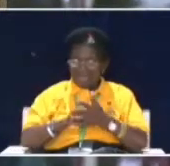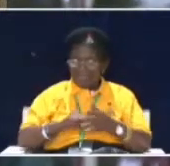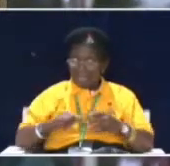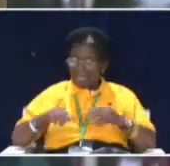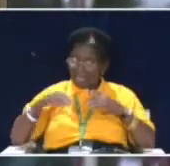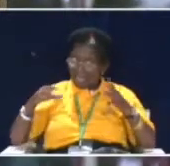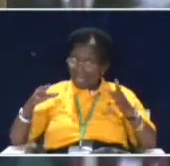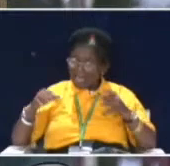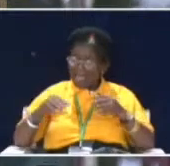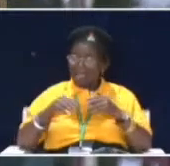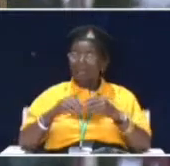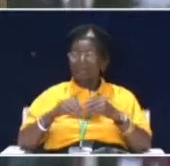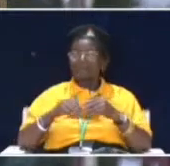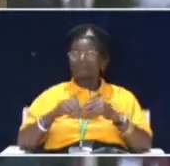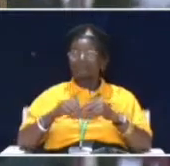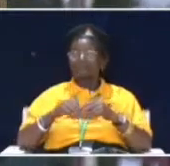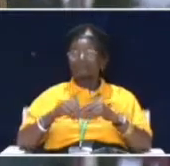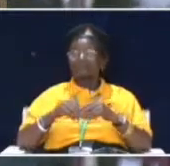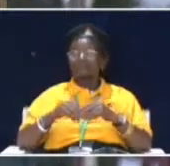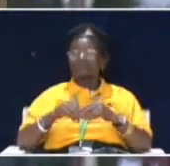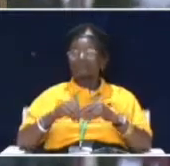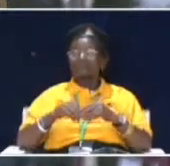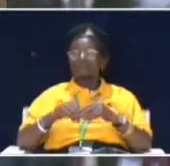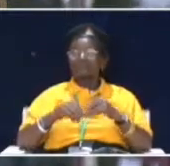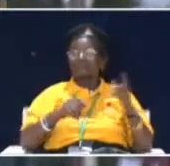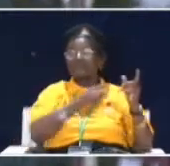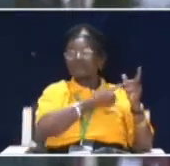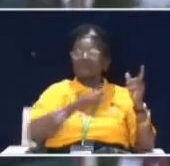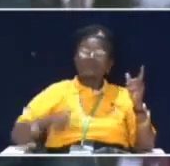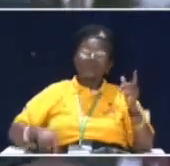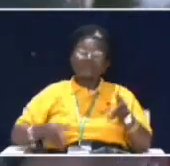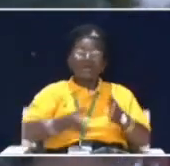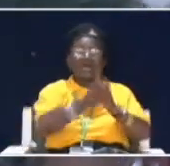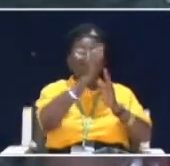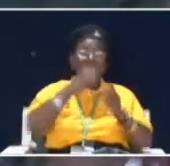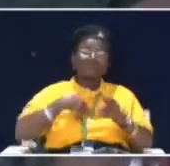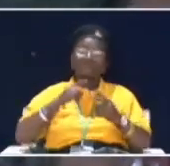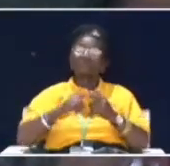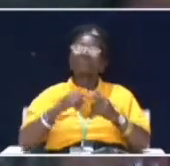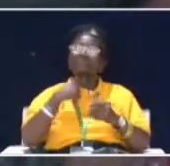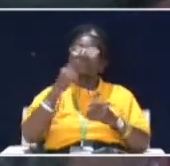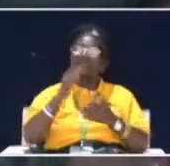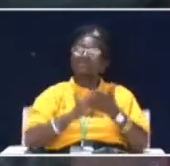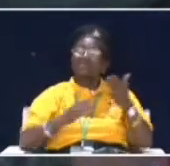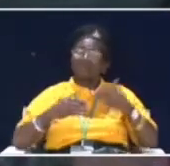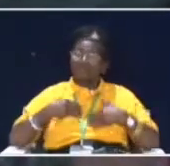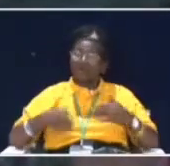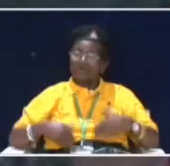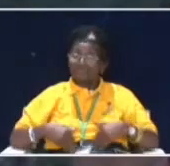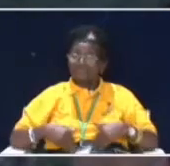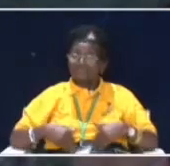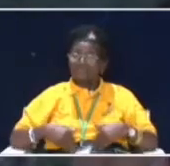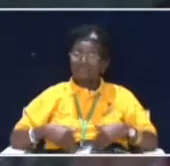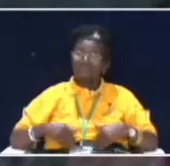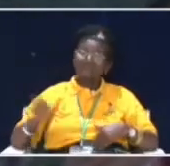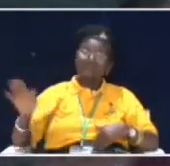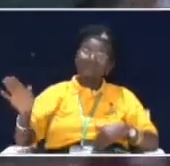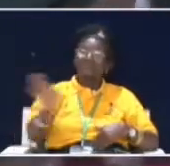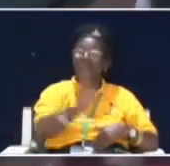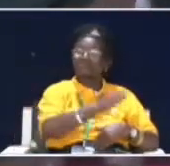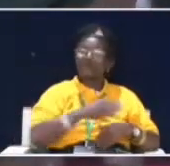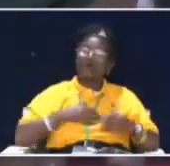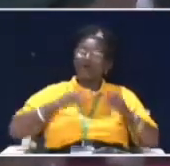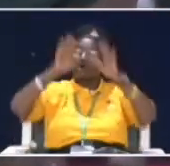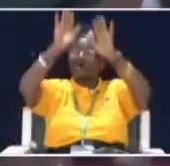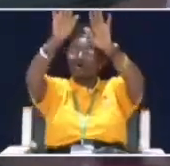si mo ni ha. The Lord asked me to tell somebody. Olorun ni kin so fun enikan. Your miracle will arrive